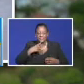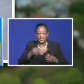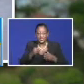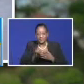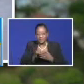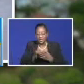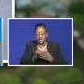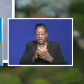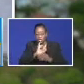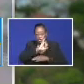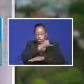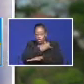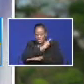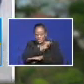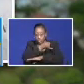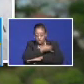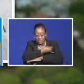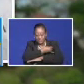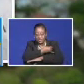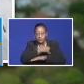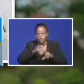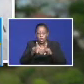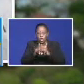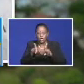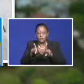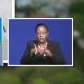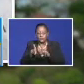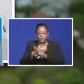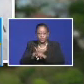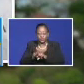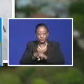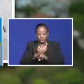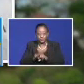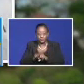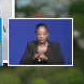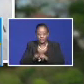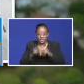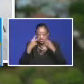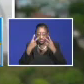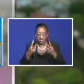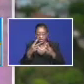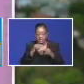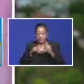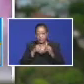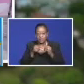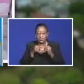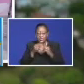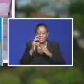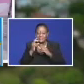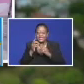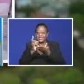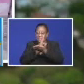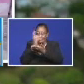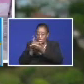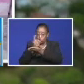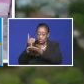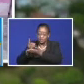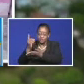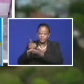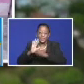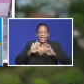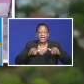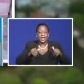portal. China has also offered its vaccines that include Sinopharm and Sinovac. We are in discussions with them as to